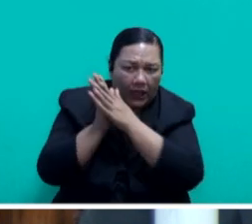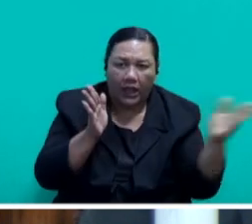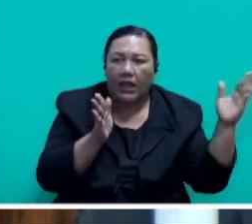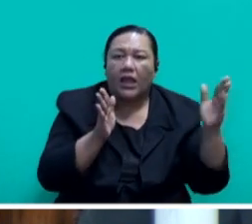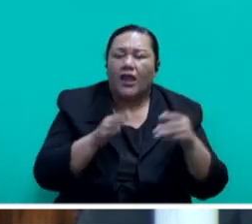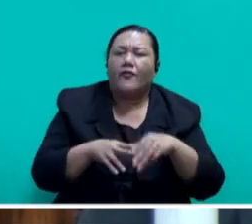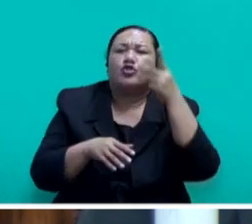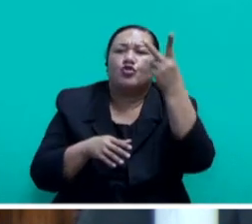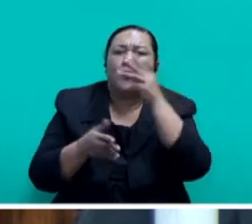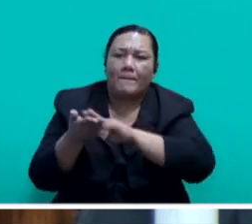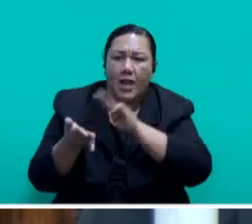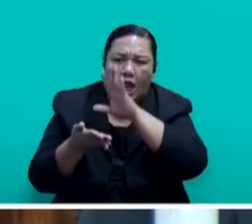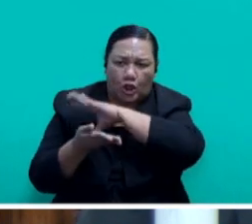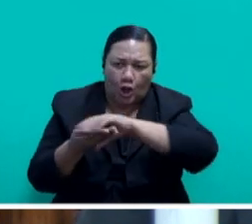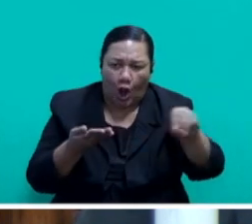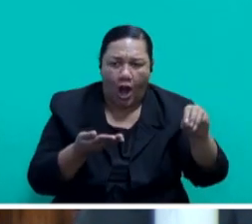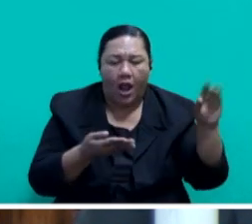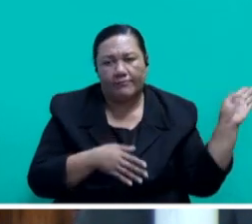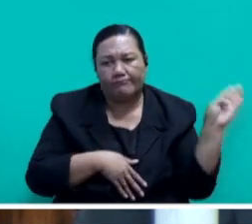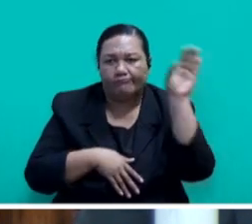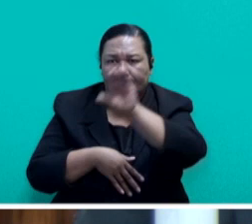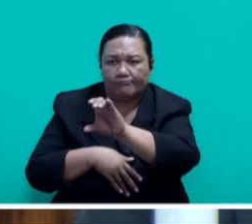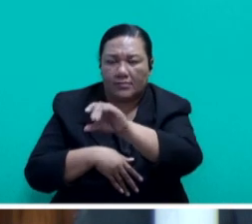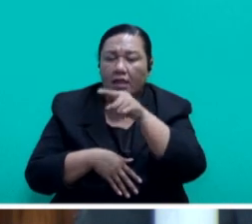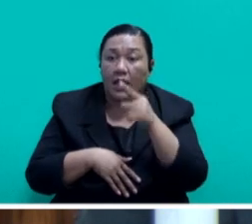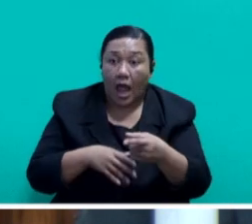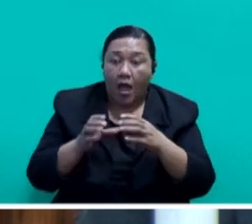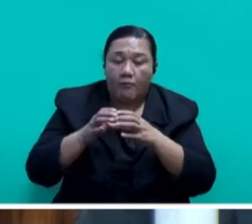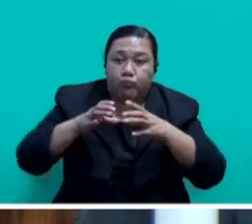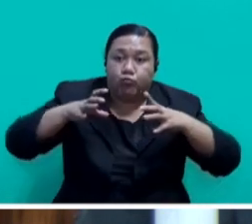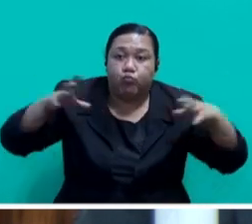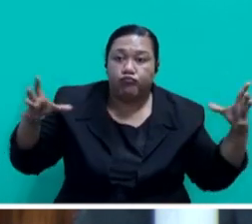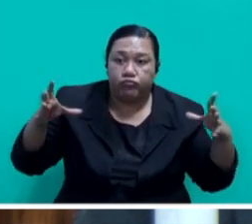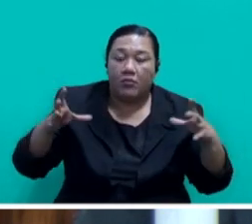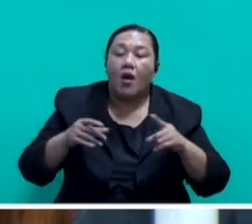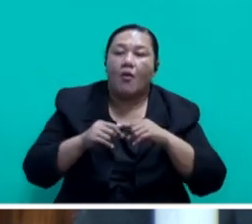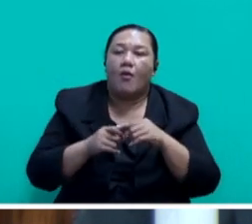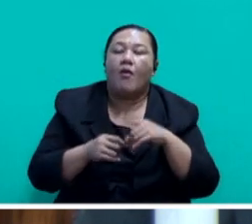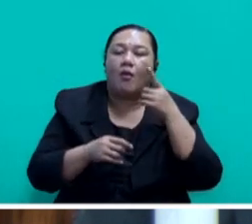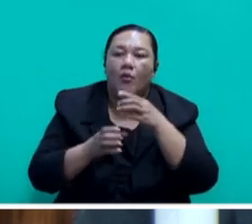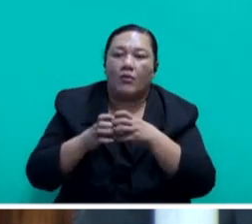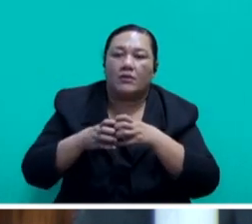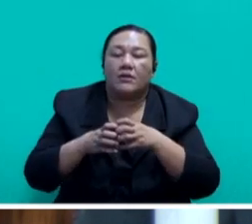million, this has now ballooned to $11.2 million.